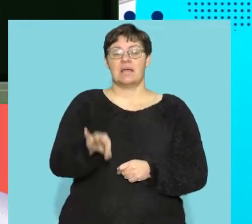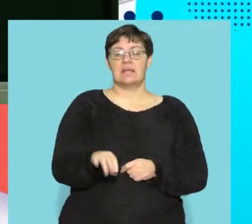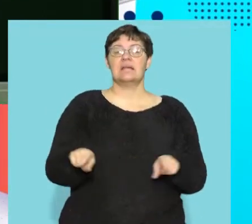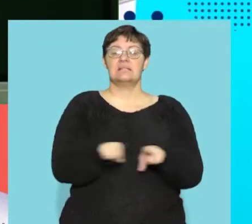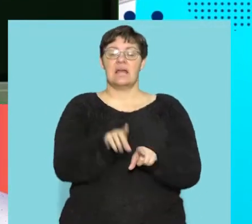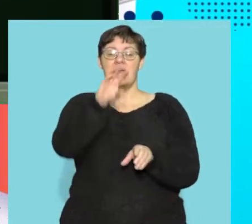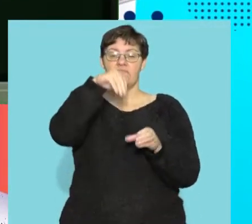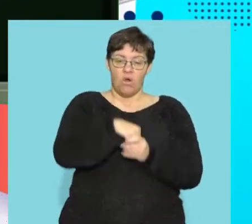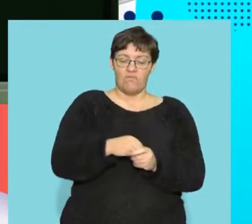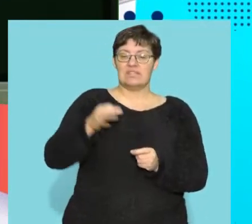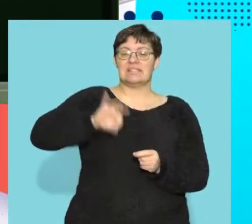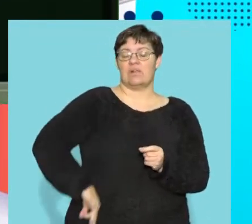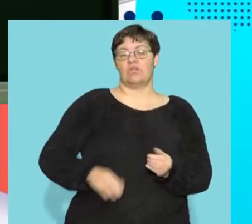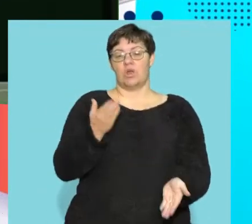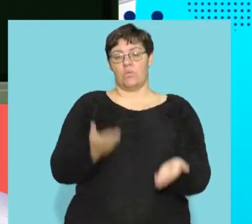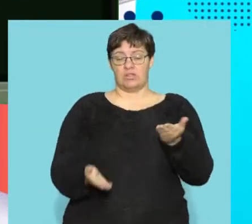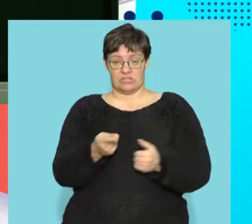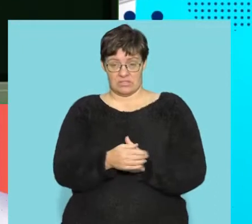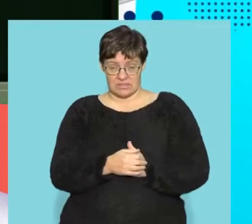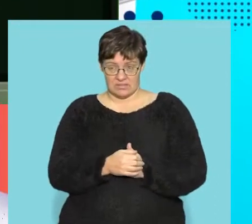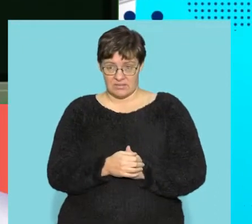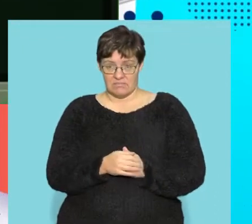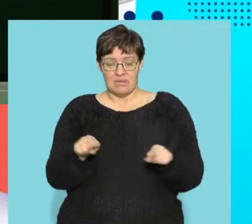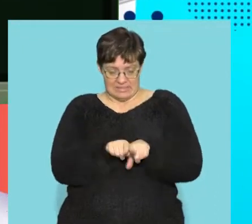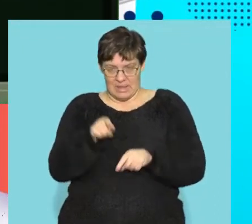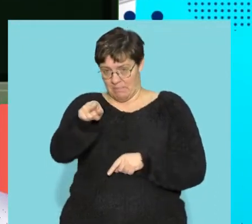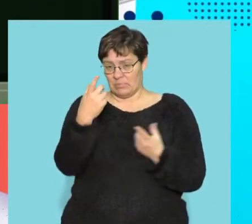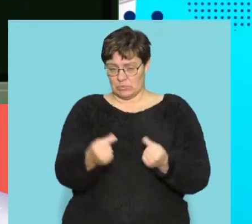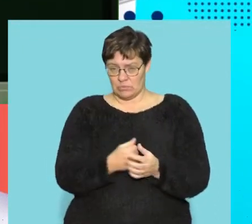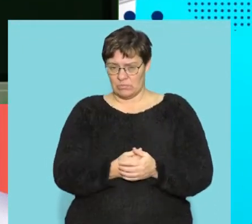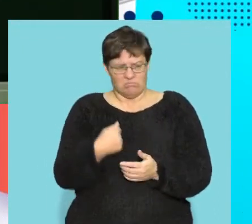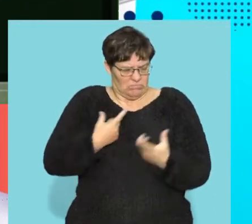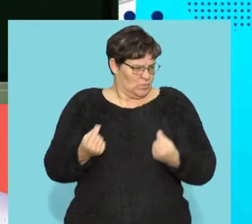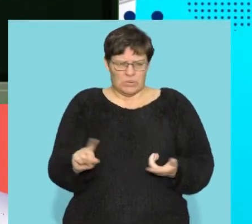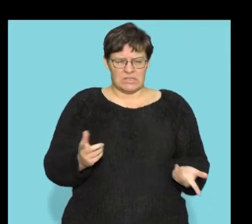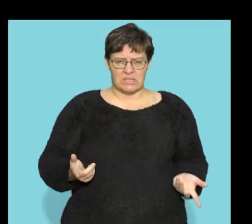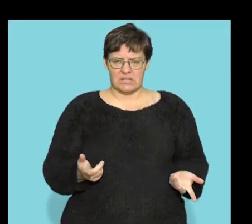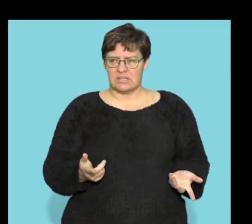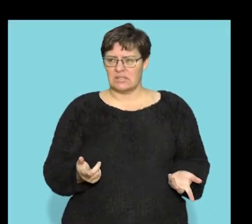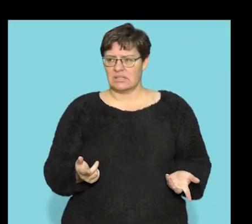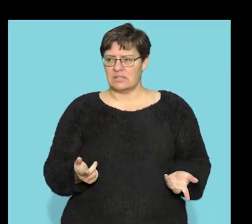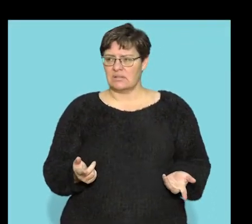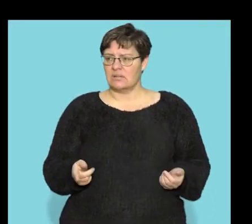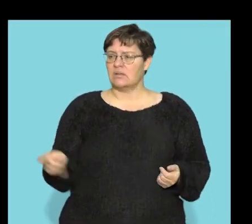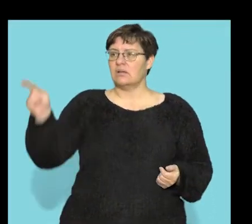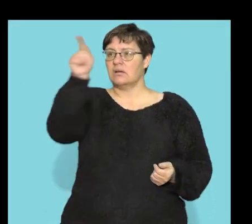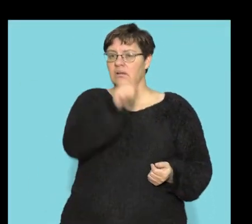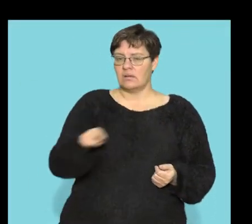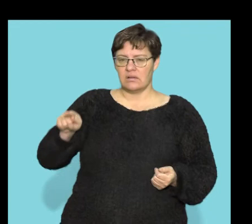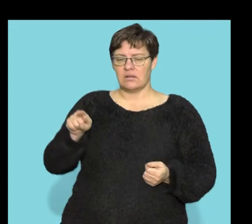salaries and wages, like I've done here. Okay, what have I done? This is a standalone